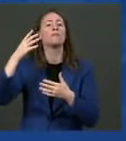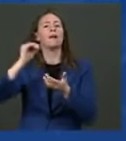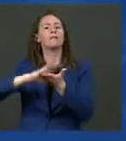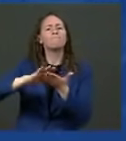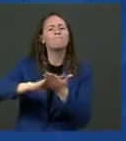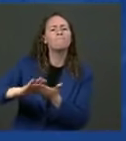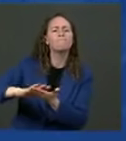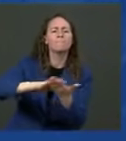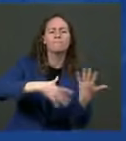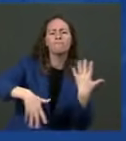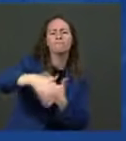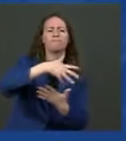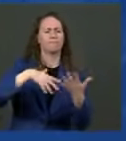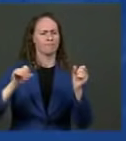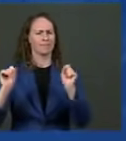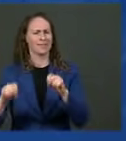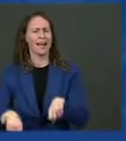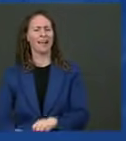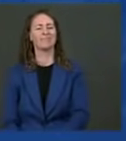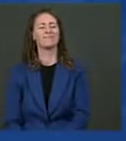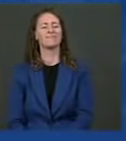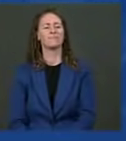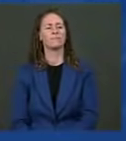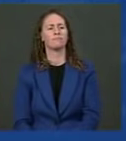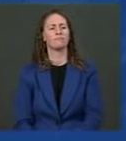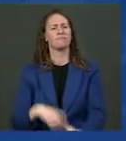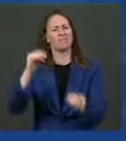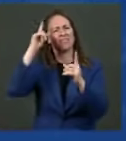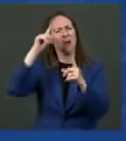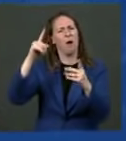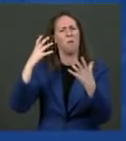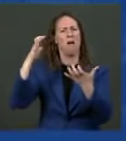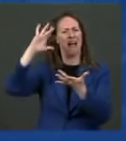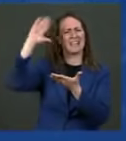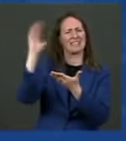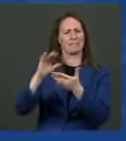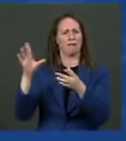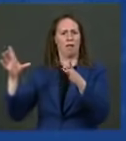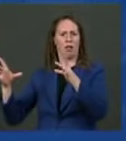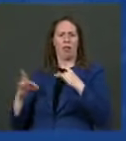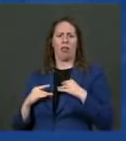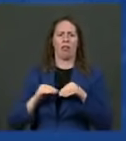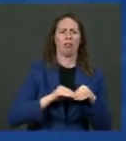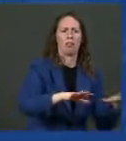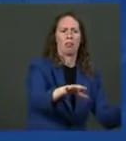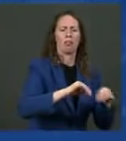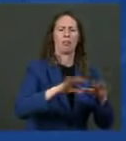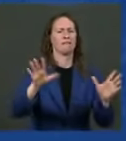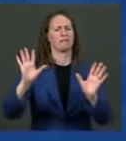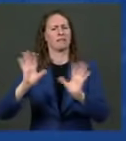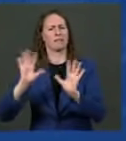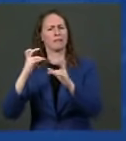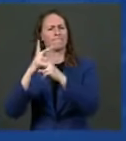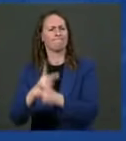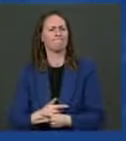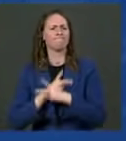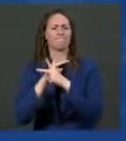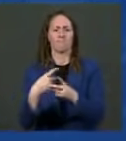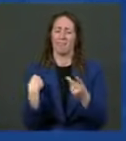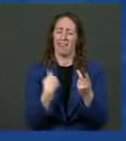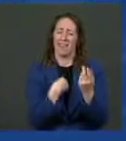reduce the spread of the virus and protect our children and keep our schools safe. And we will do whatever it takes this school year as